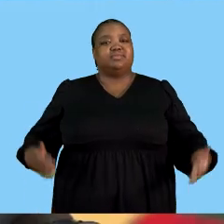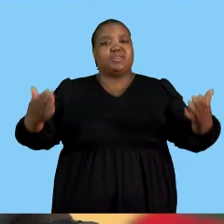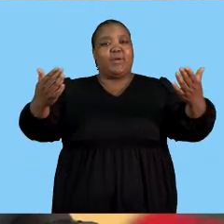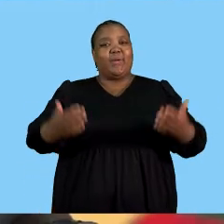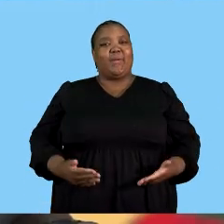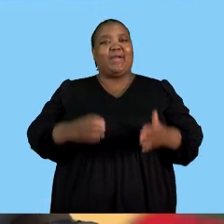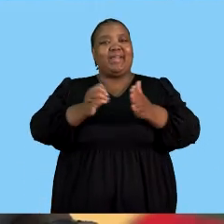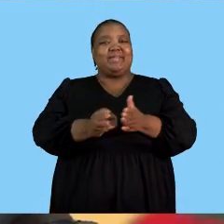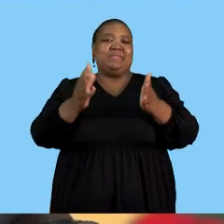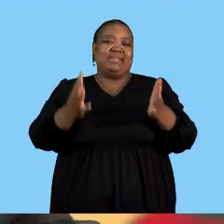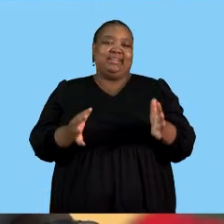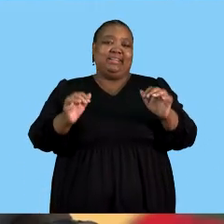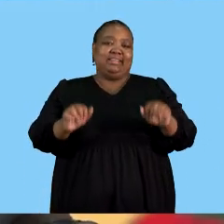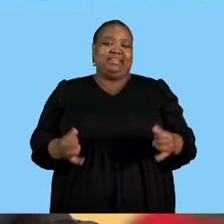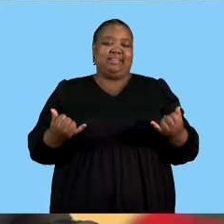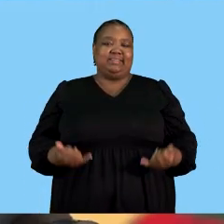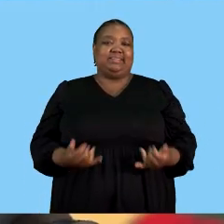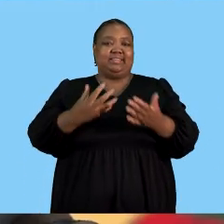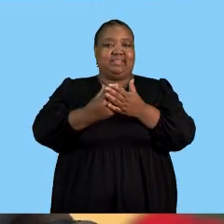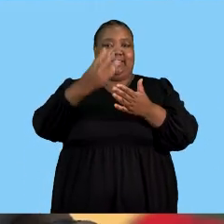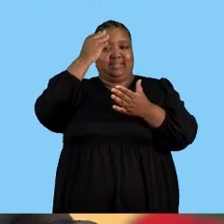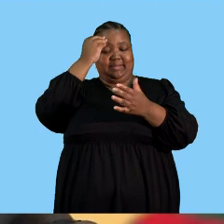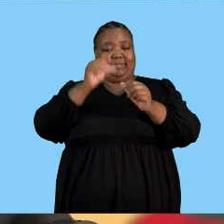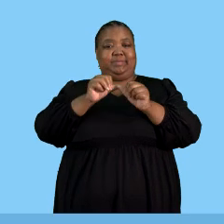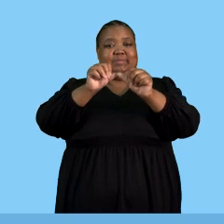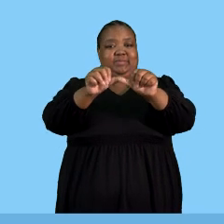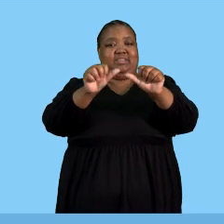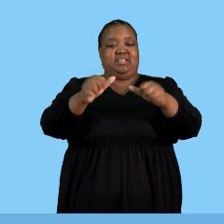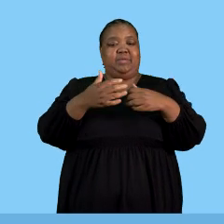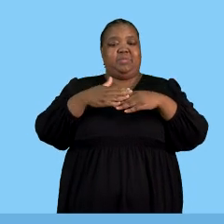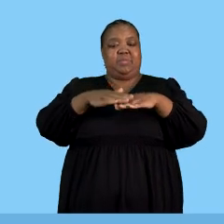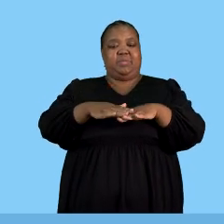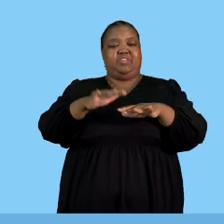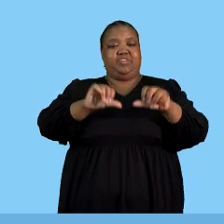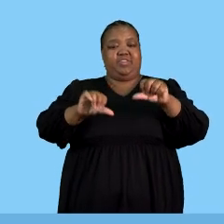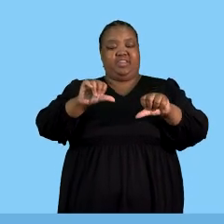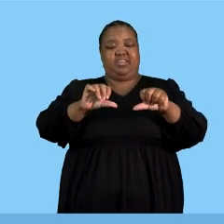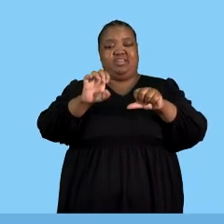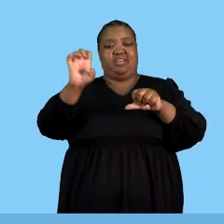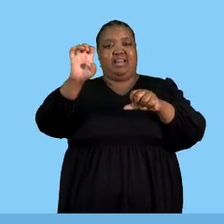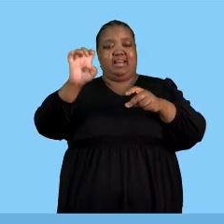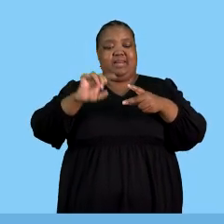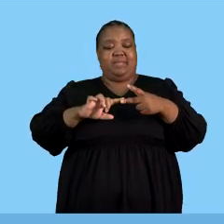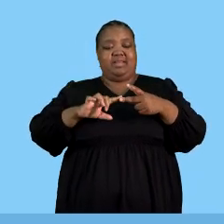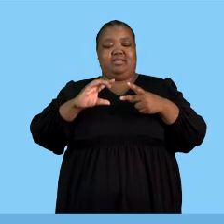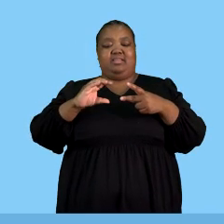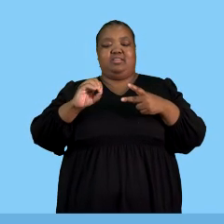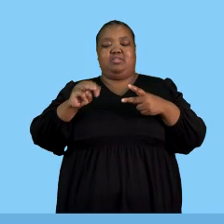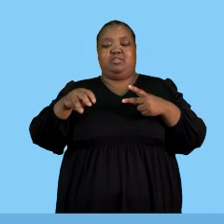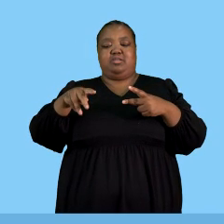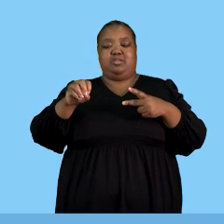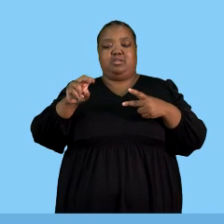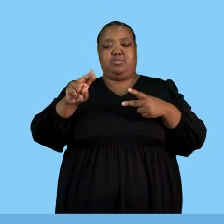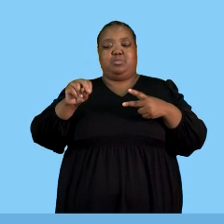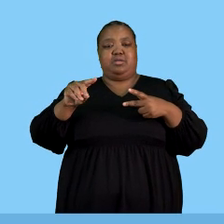Welcome back, learners, and as we are continuing, our last concept is the mixture of elements and the mixture of compounds. So now